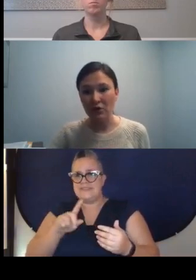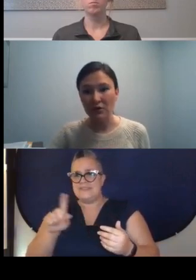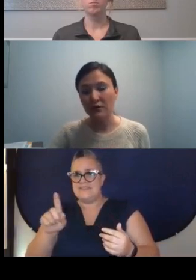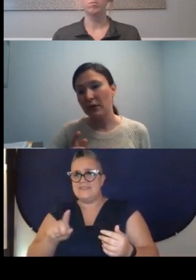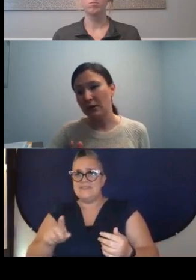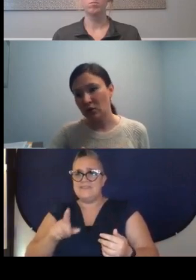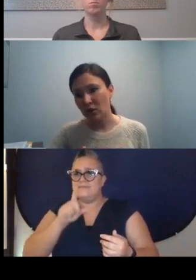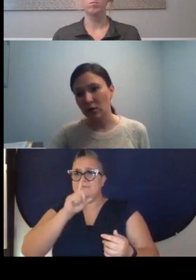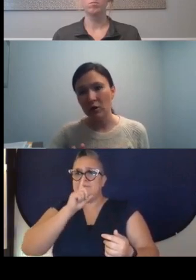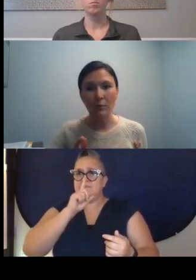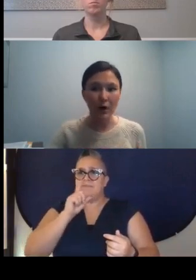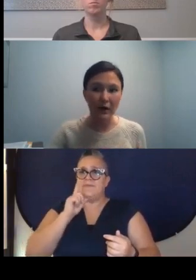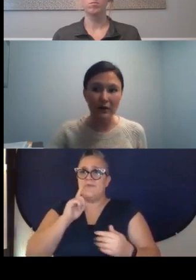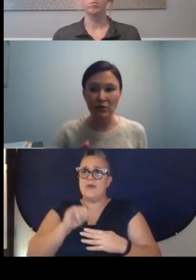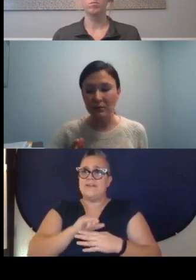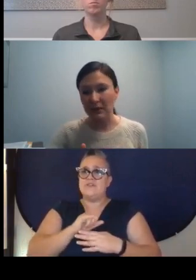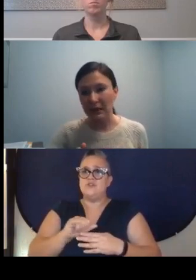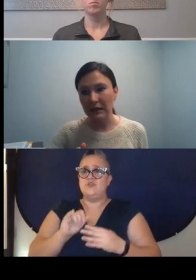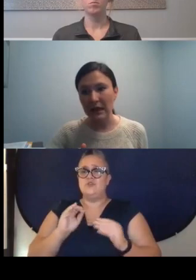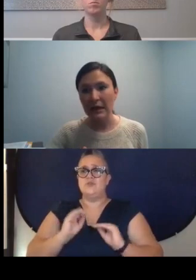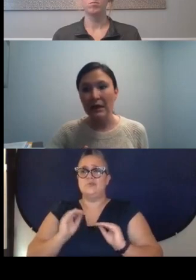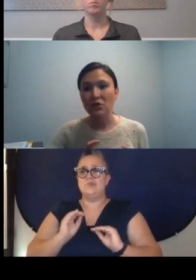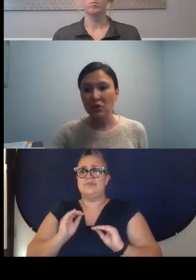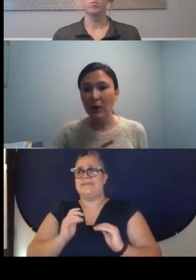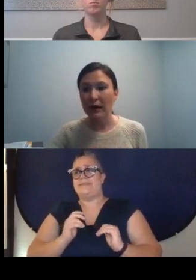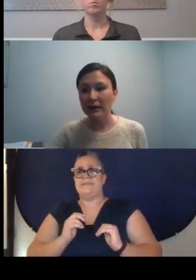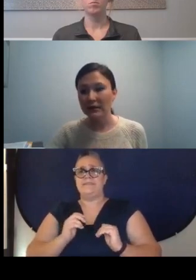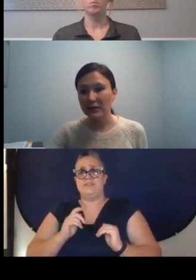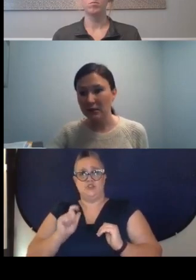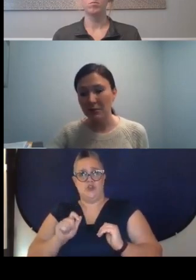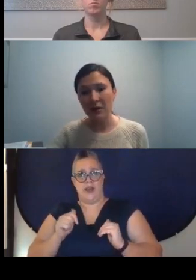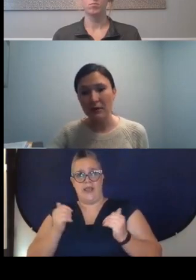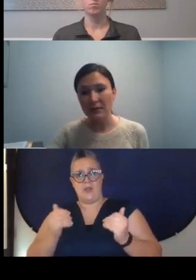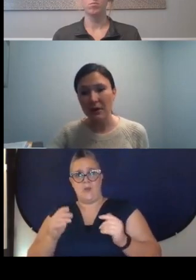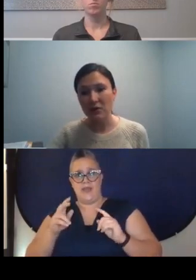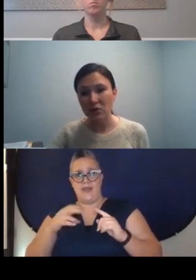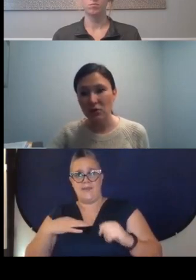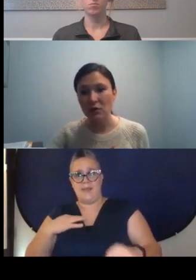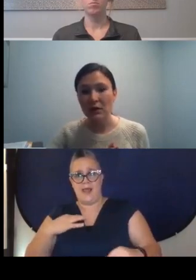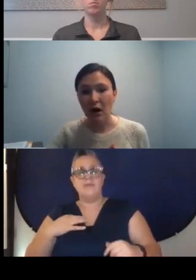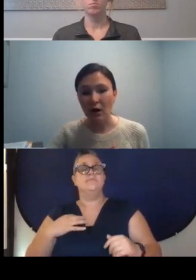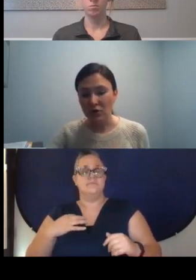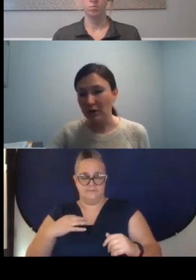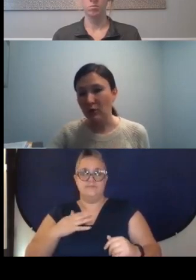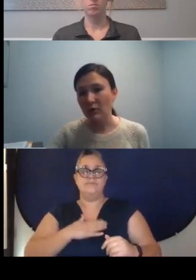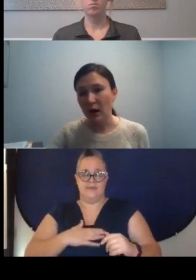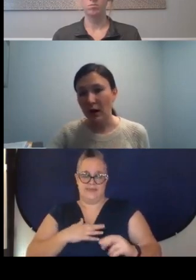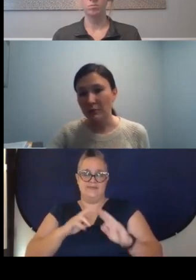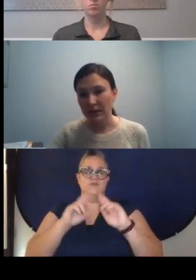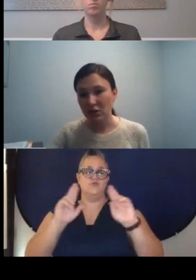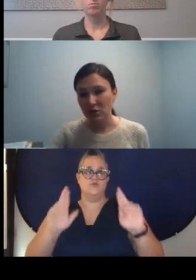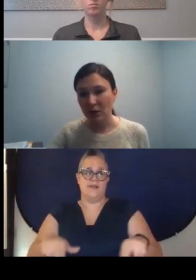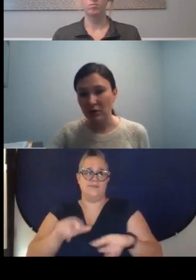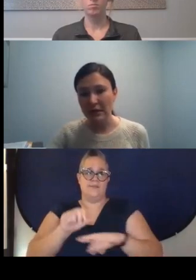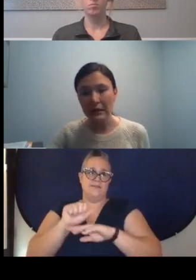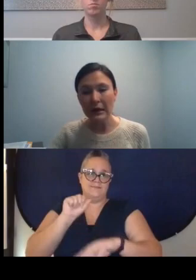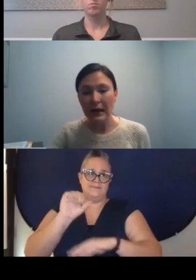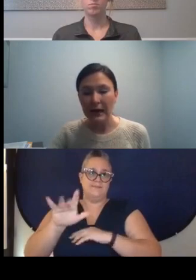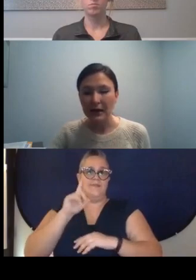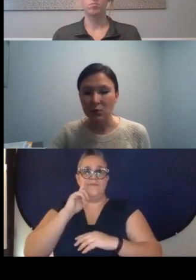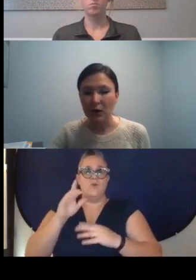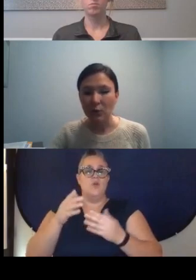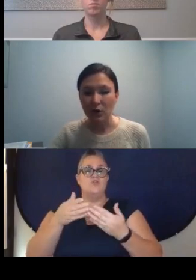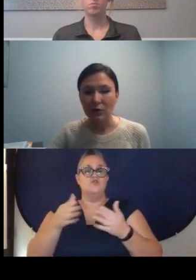at the location for an intern or an apprentice or something like that. Just go ahead and still submit your resume to our general technician